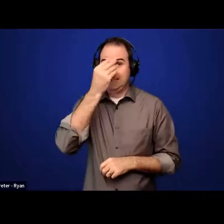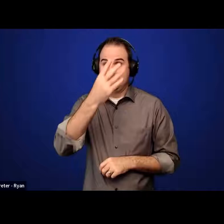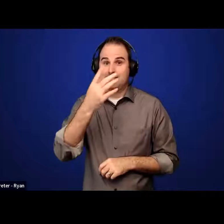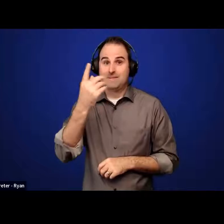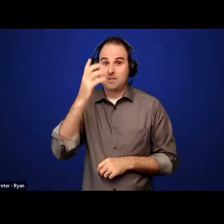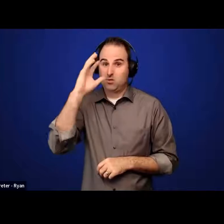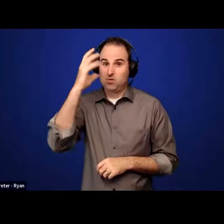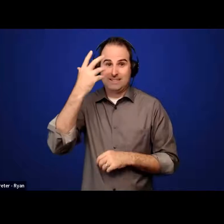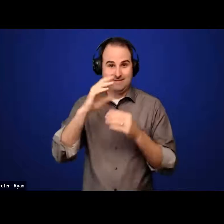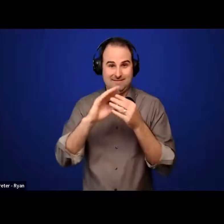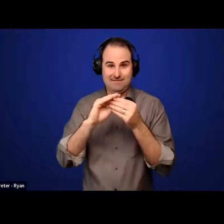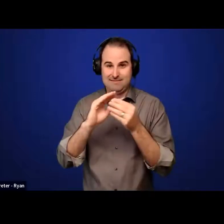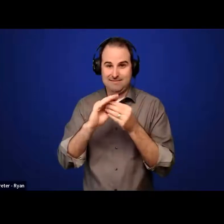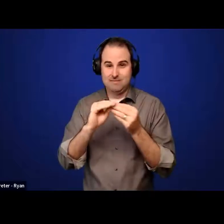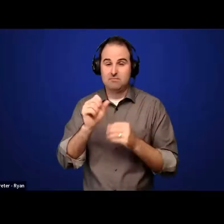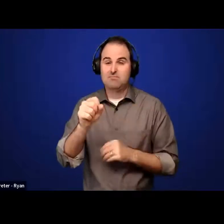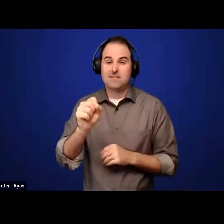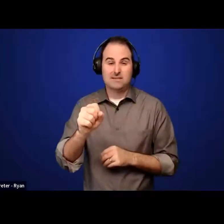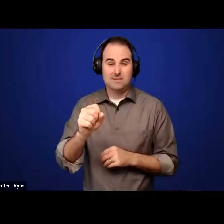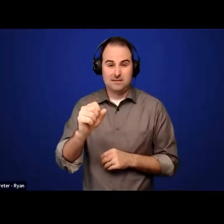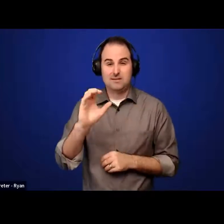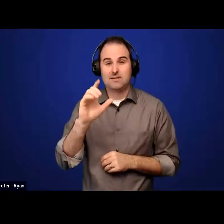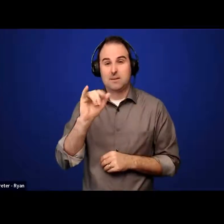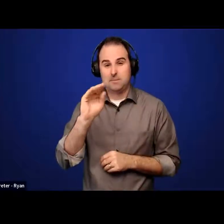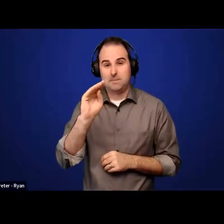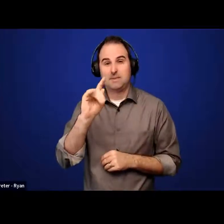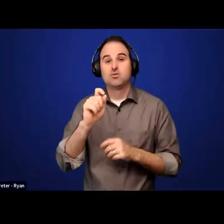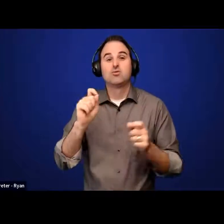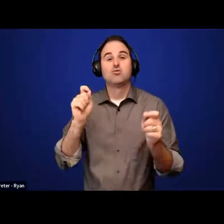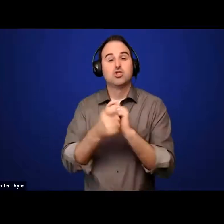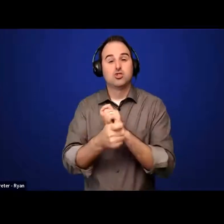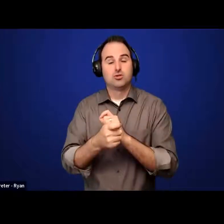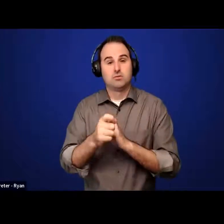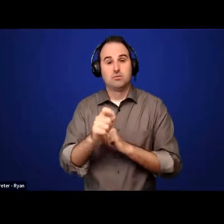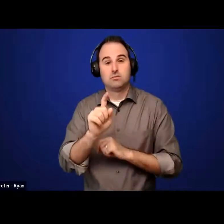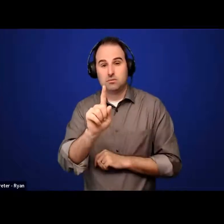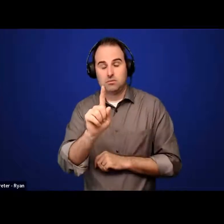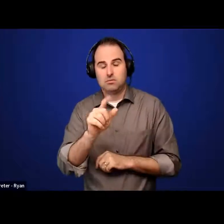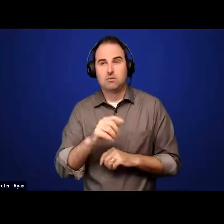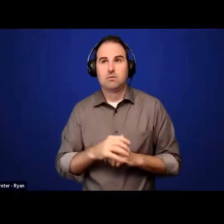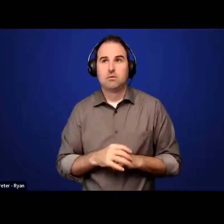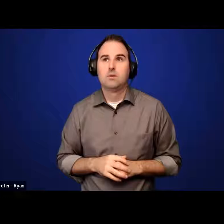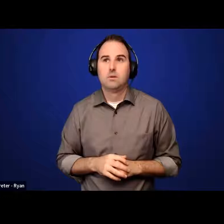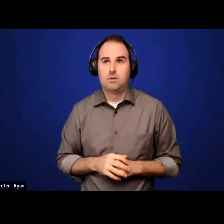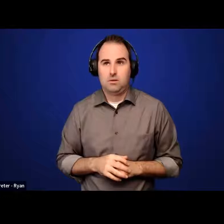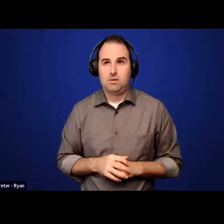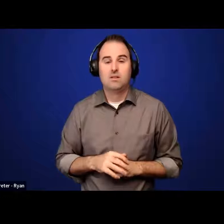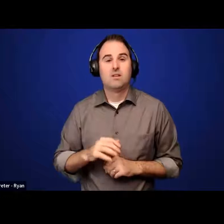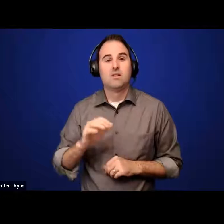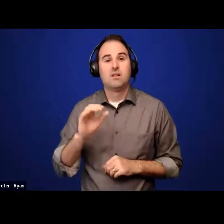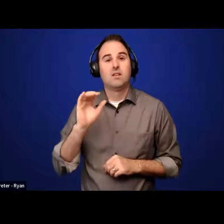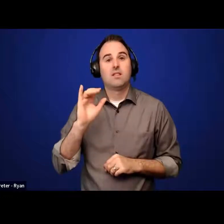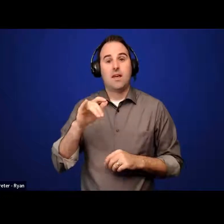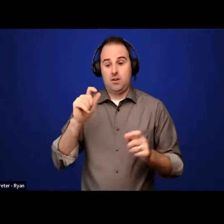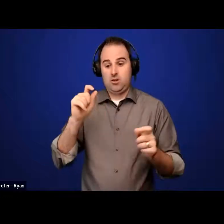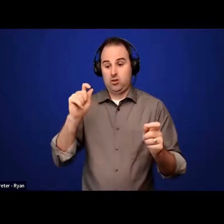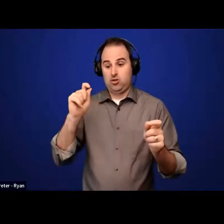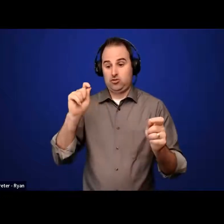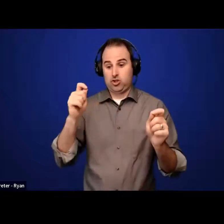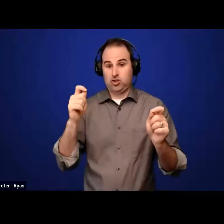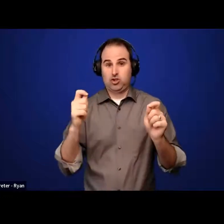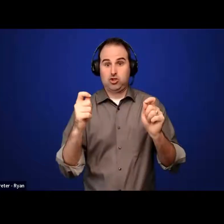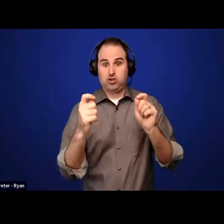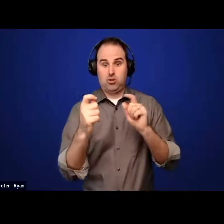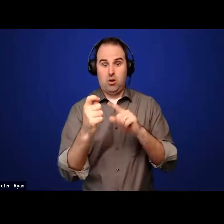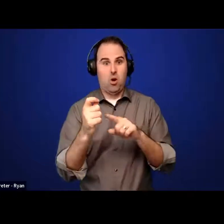climate is changing. Is it changing to create a climate that has never